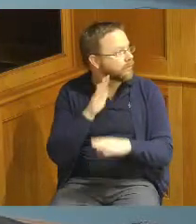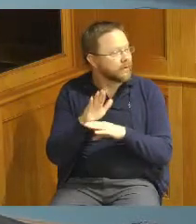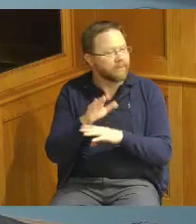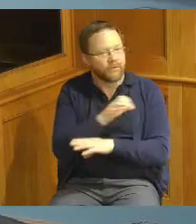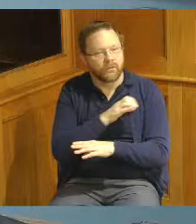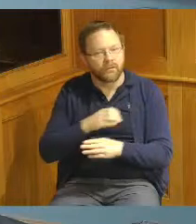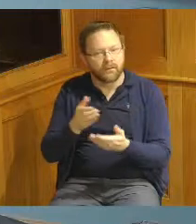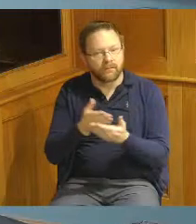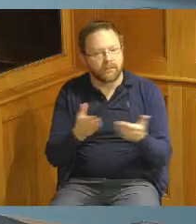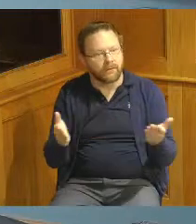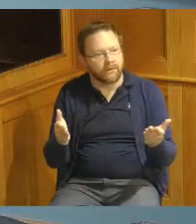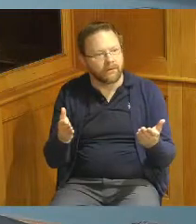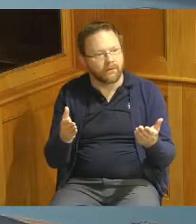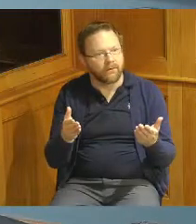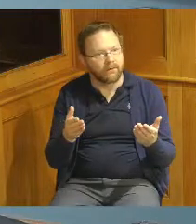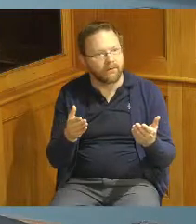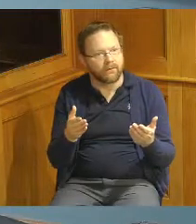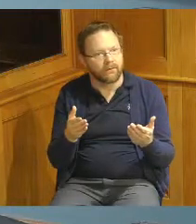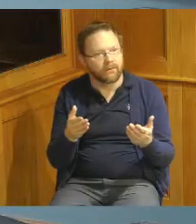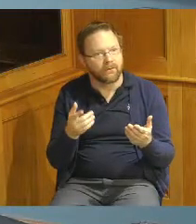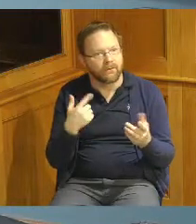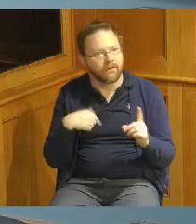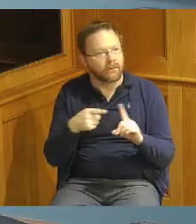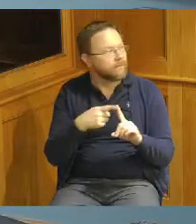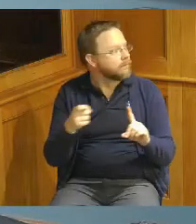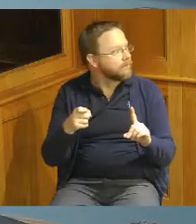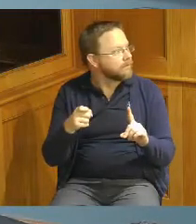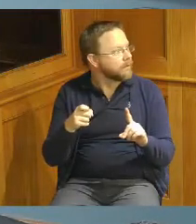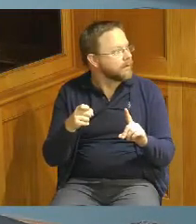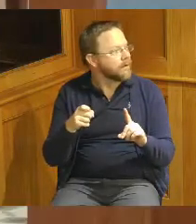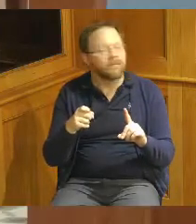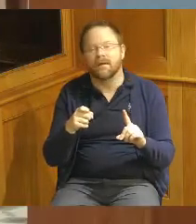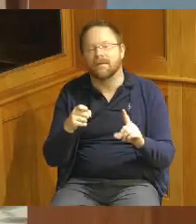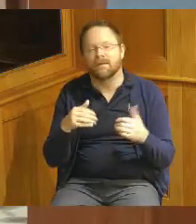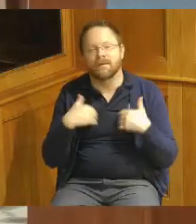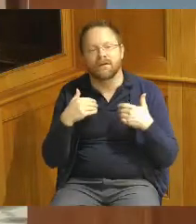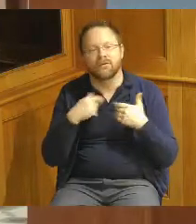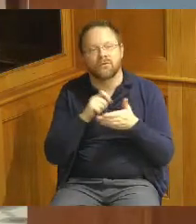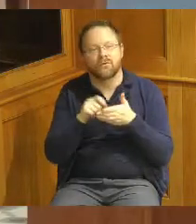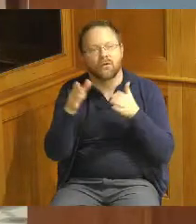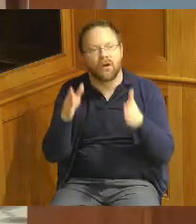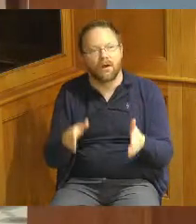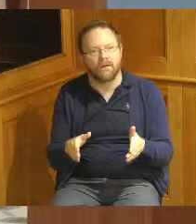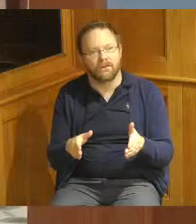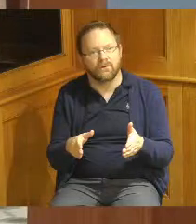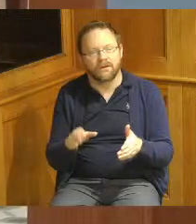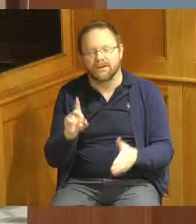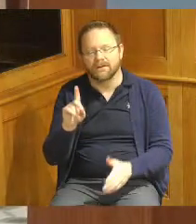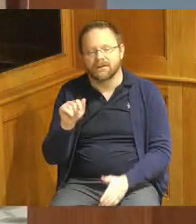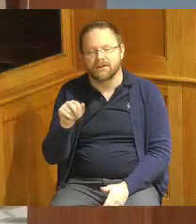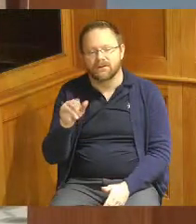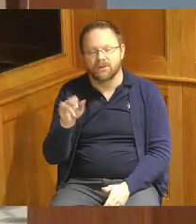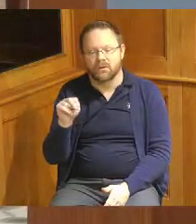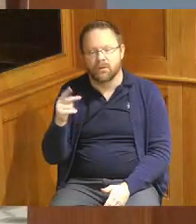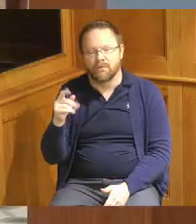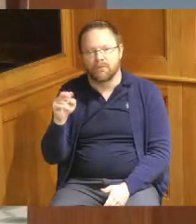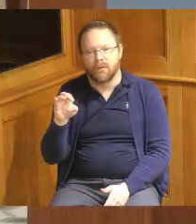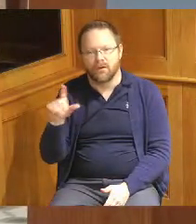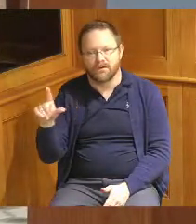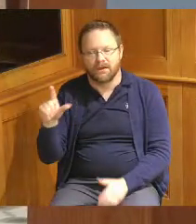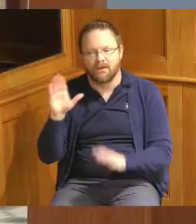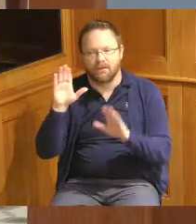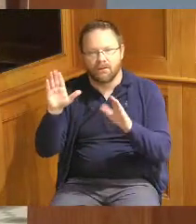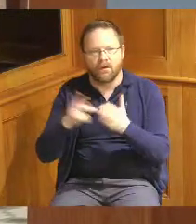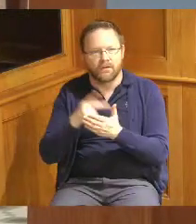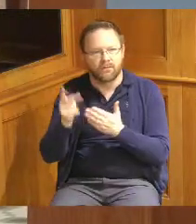We have Jaquan Postel from the Junior Authors, Yeah. and she has a phenomenal program, but I'm going